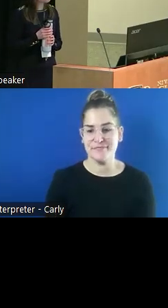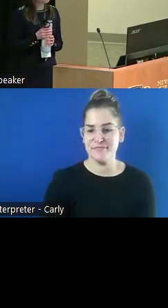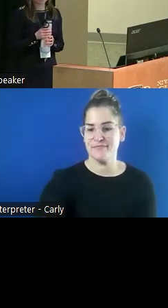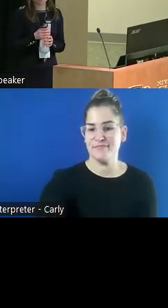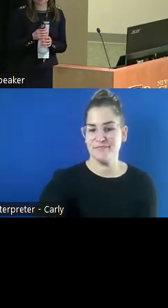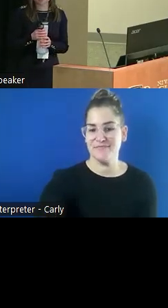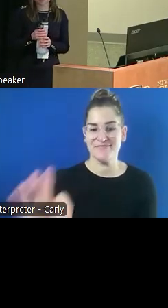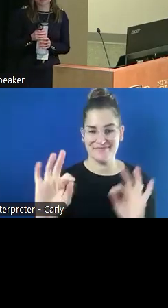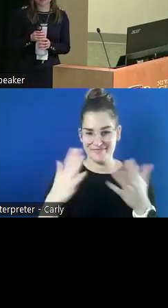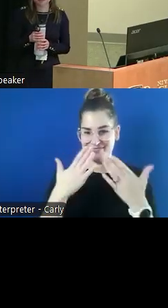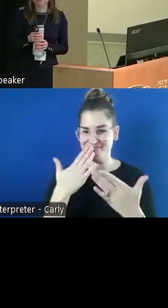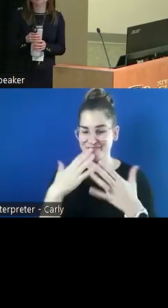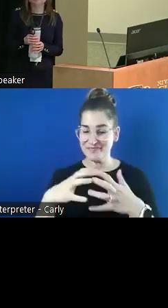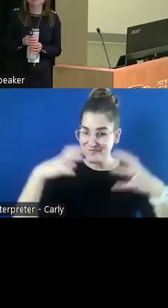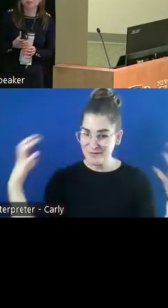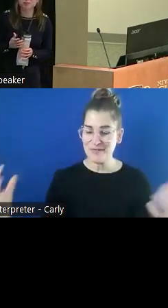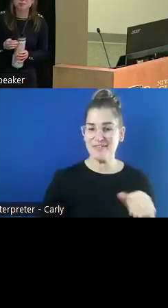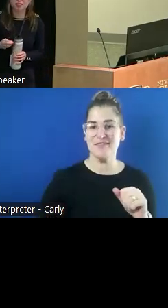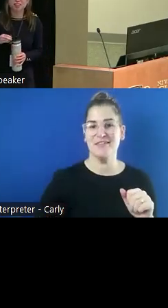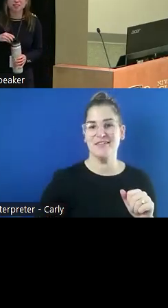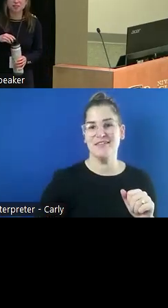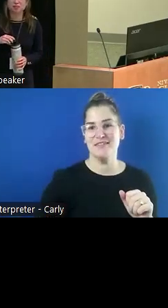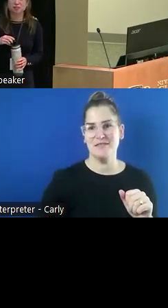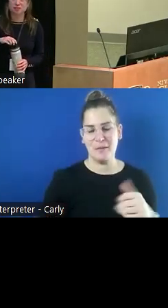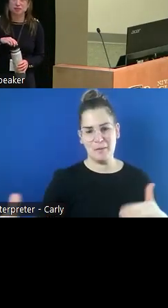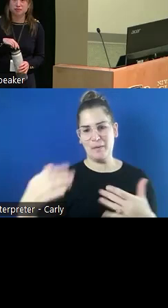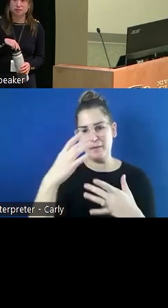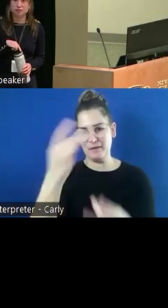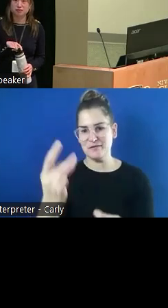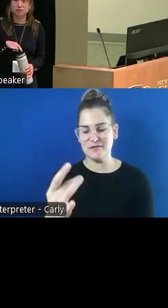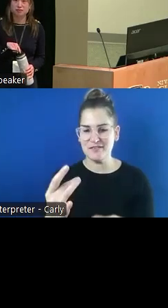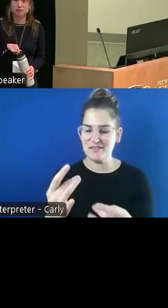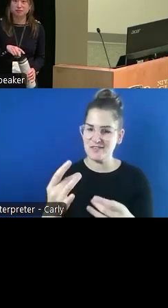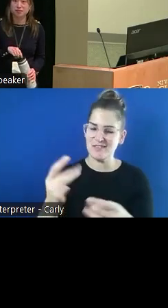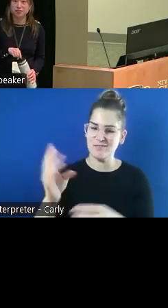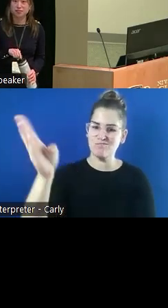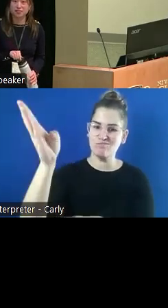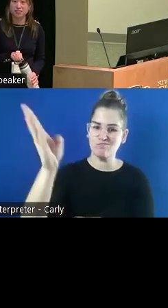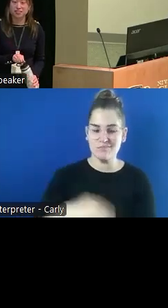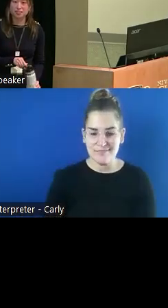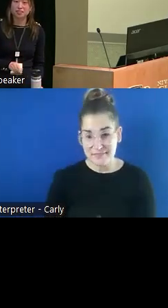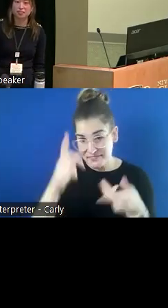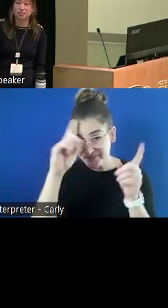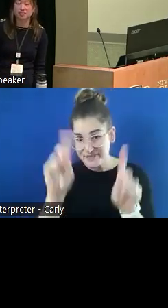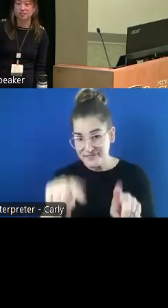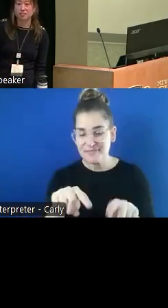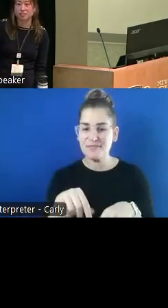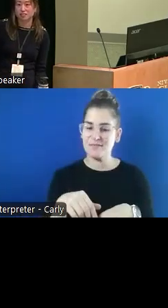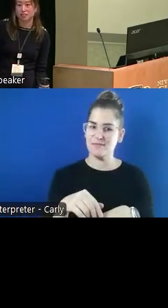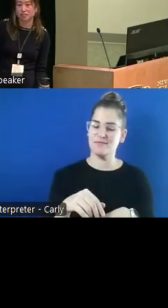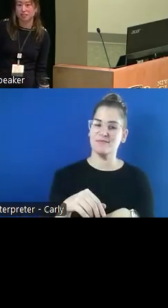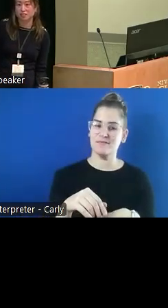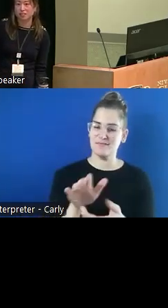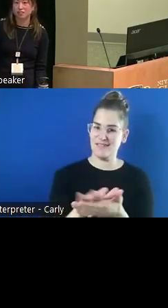Yes, thank you so much for this very interesting talk. I agree. It's refreshing to